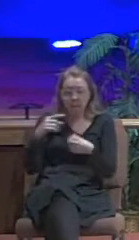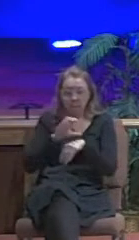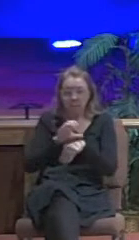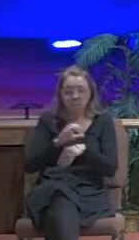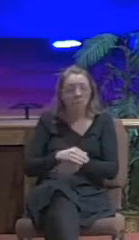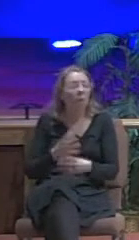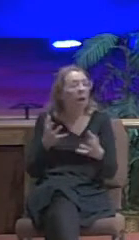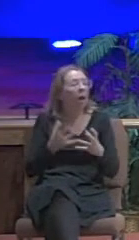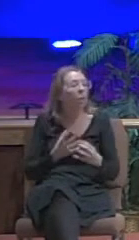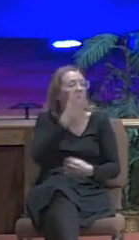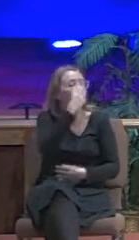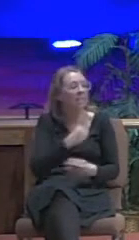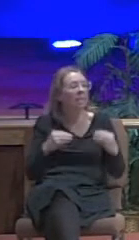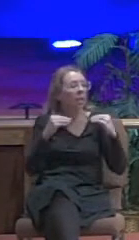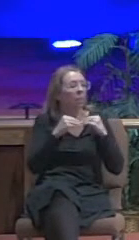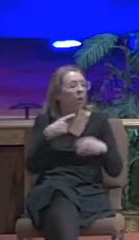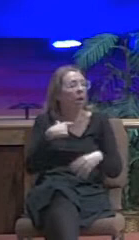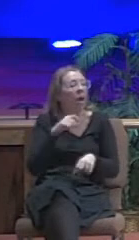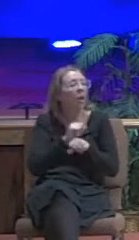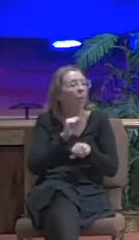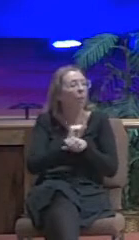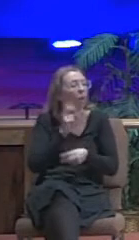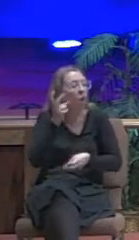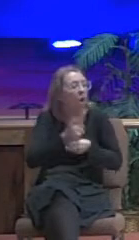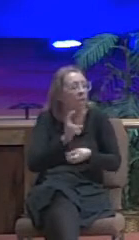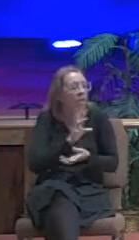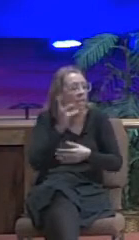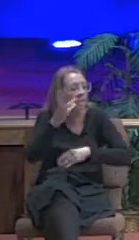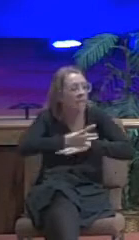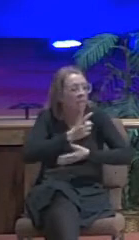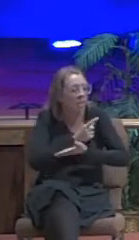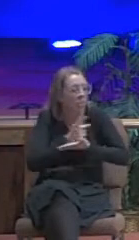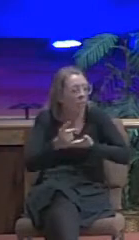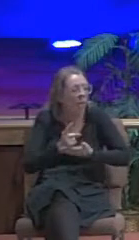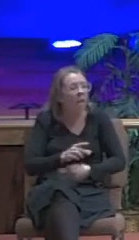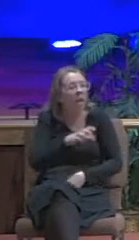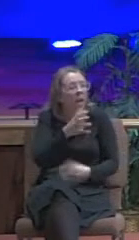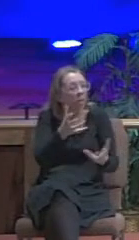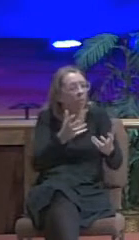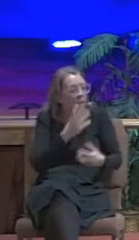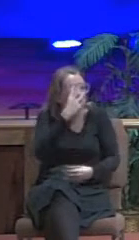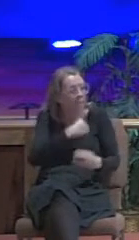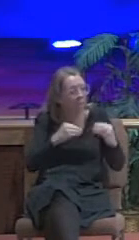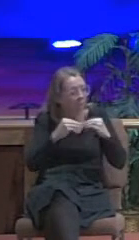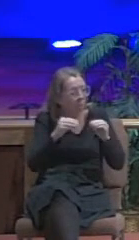I work hard 6 days a week, so I'm going to sleep in on Sunday.